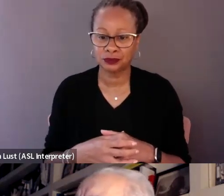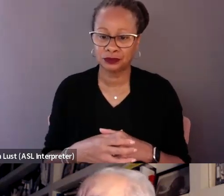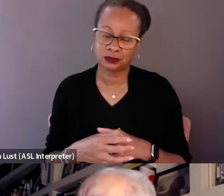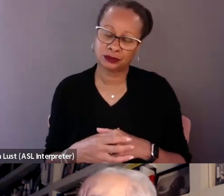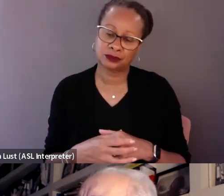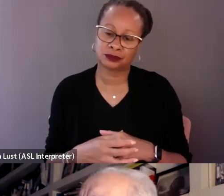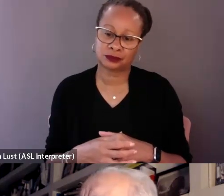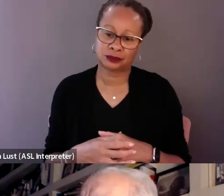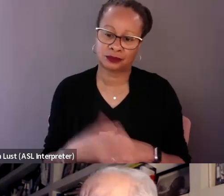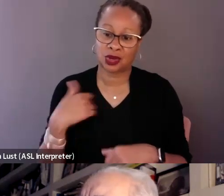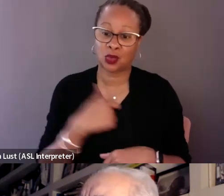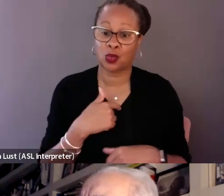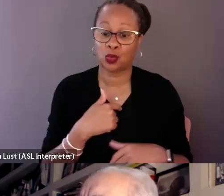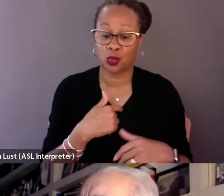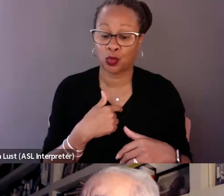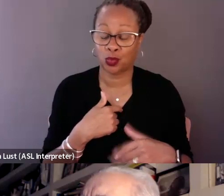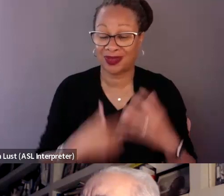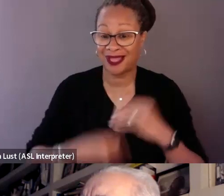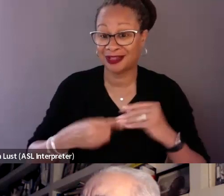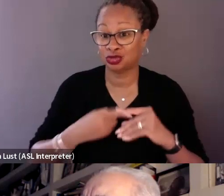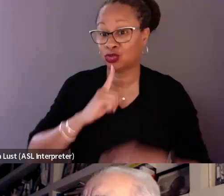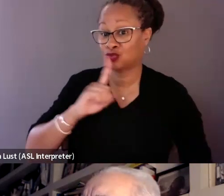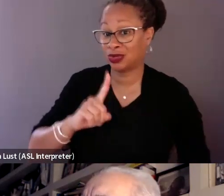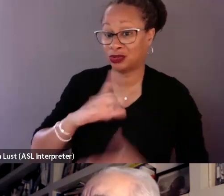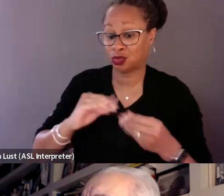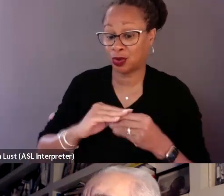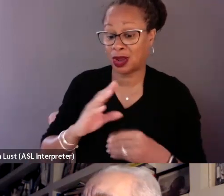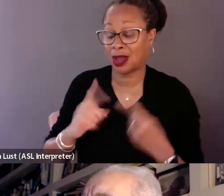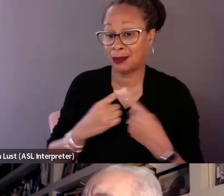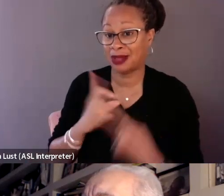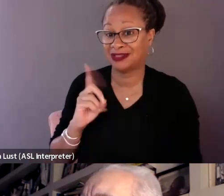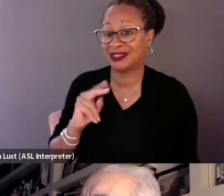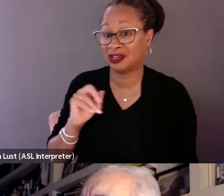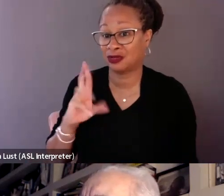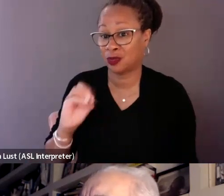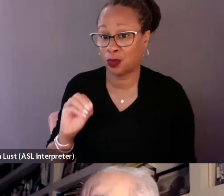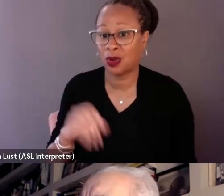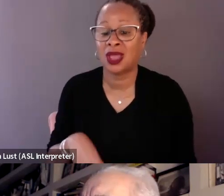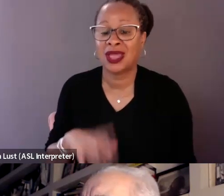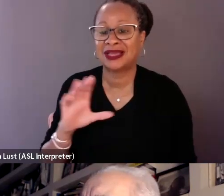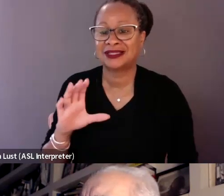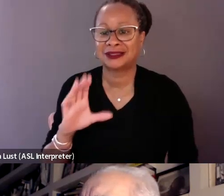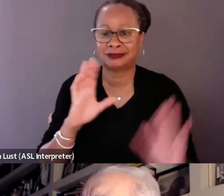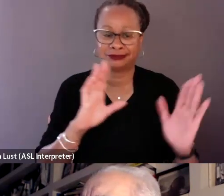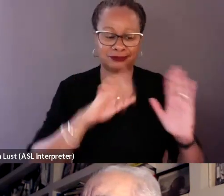what we are adding to this real story is the cinematographic